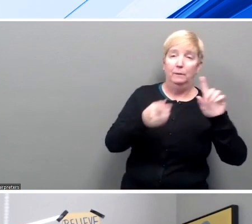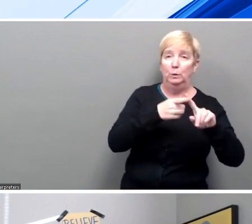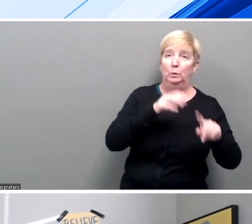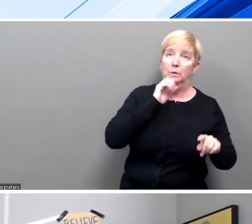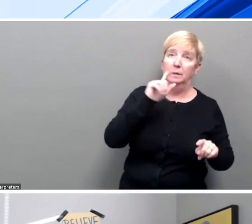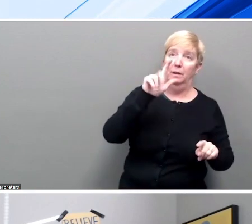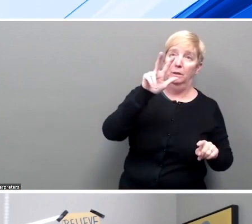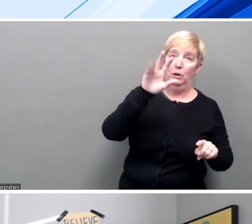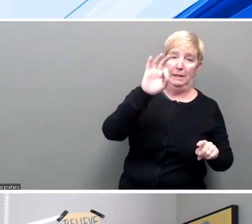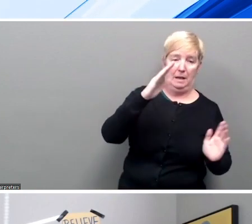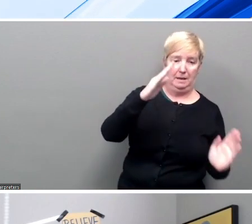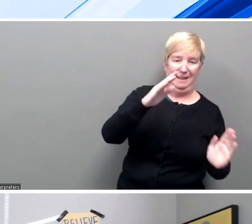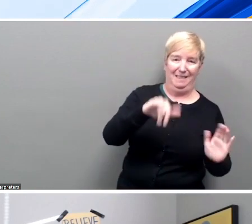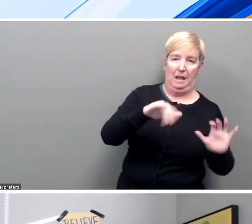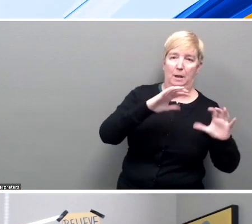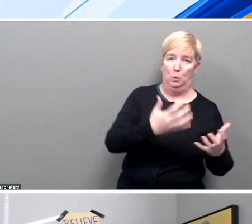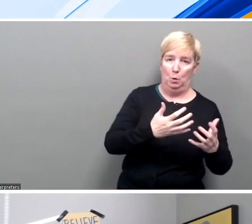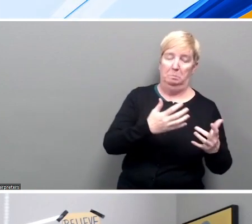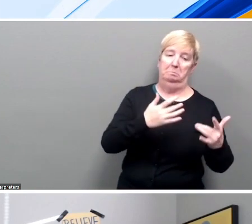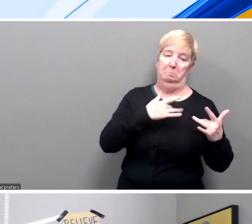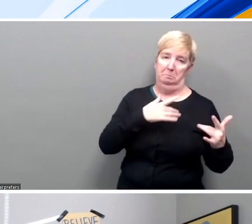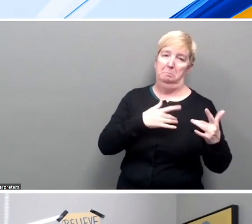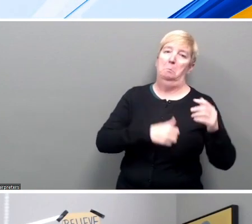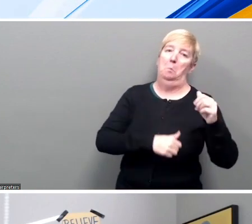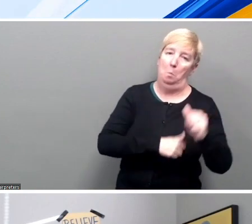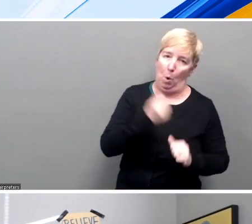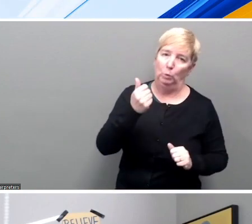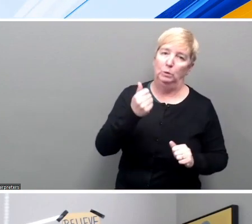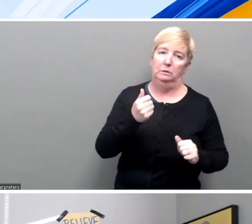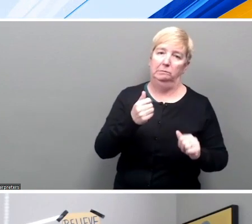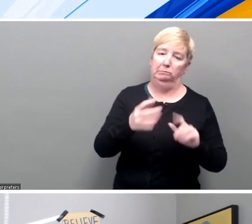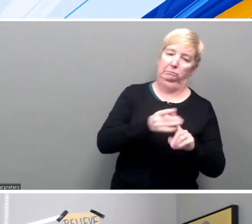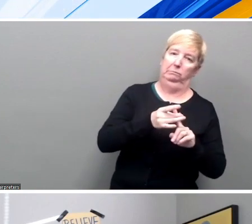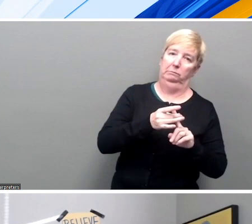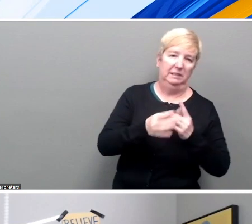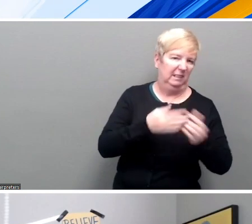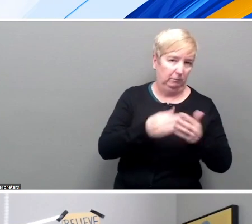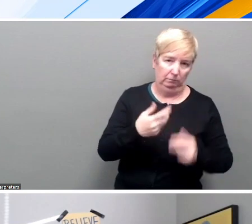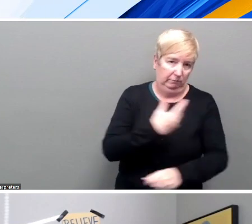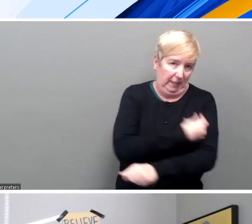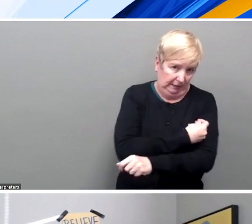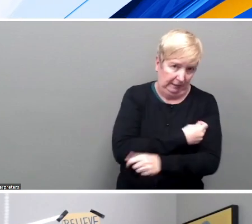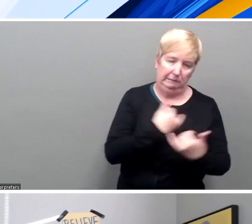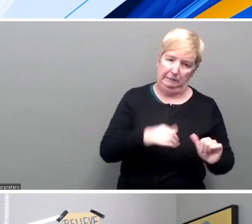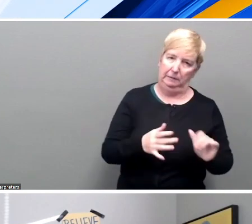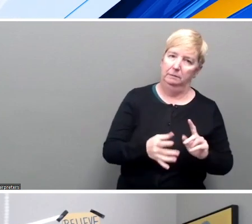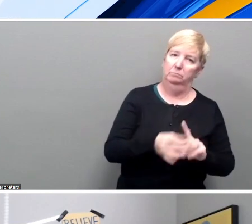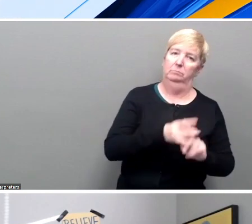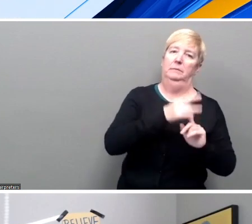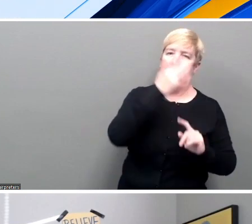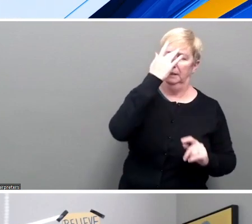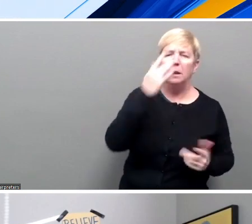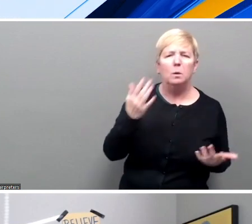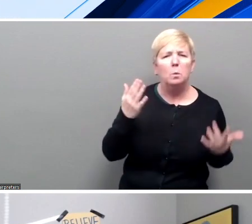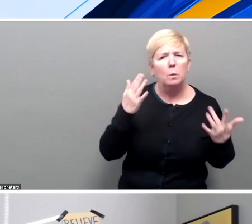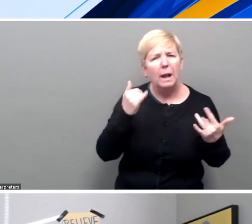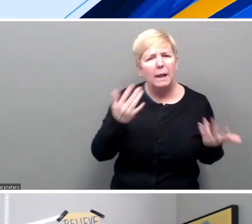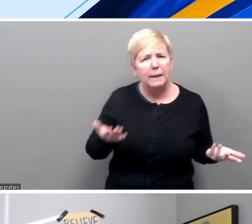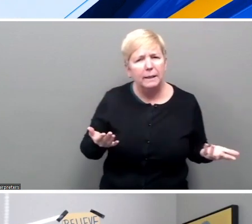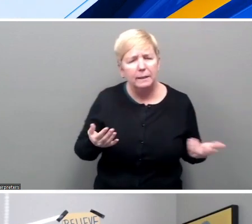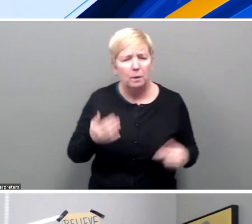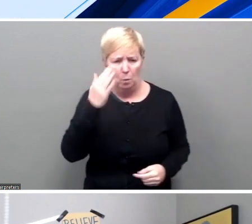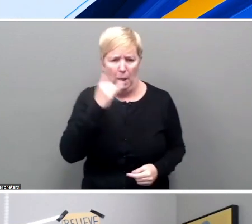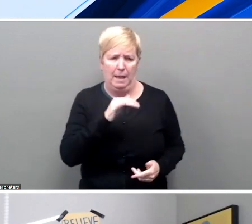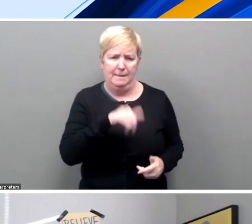breakthrough case. I was wondering what factors everybody in the panel thinks might be leading to that, and if that